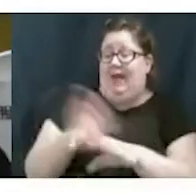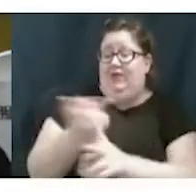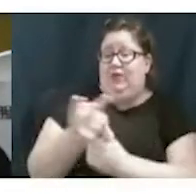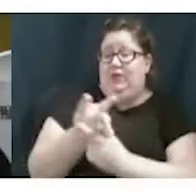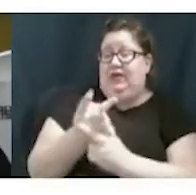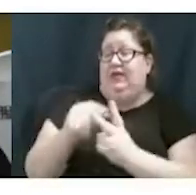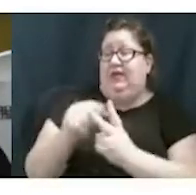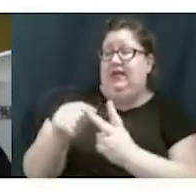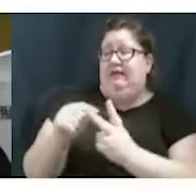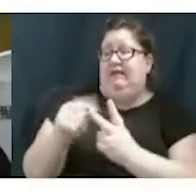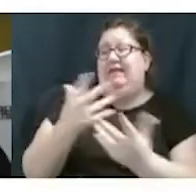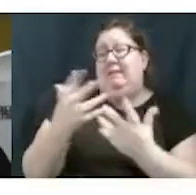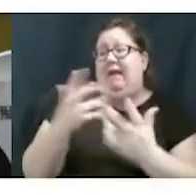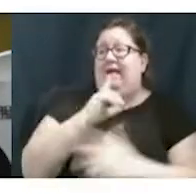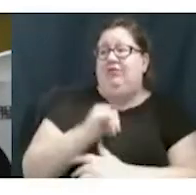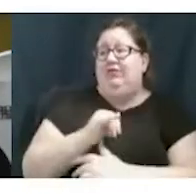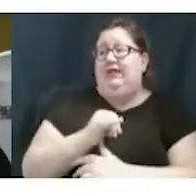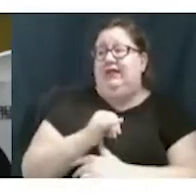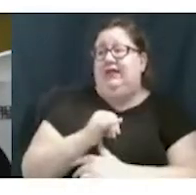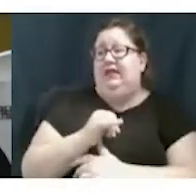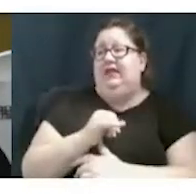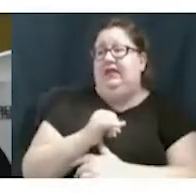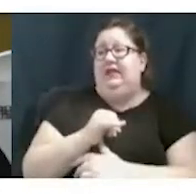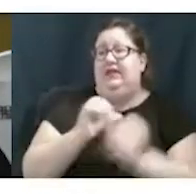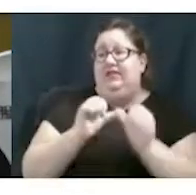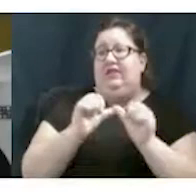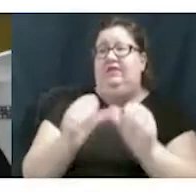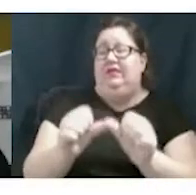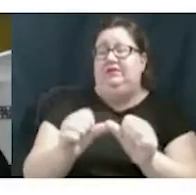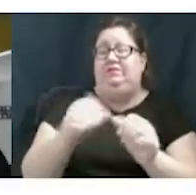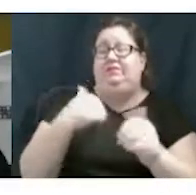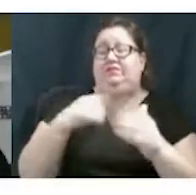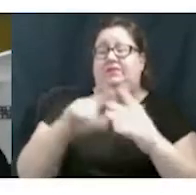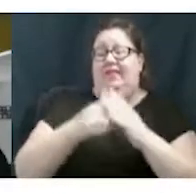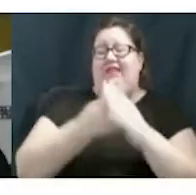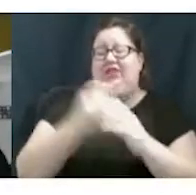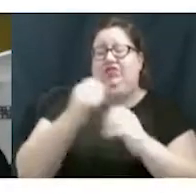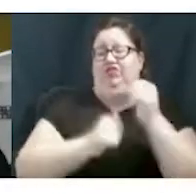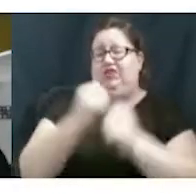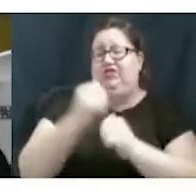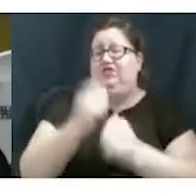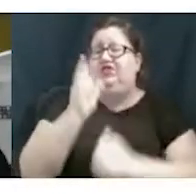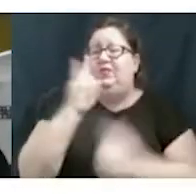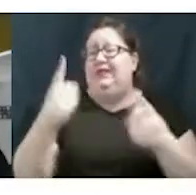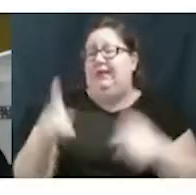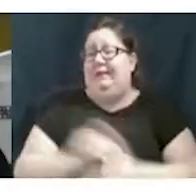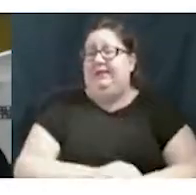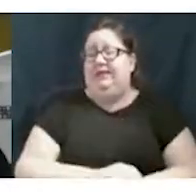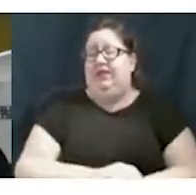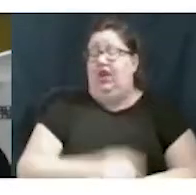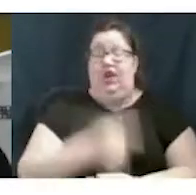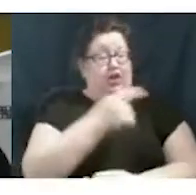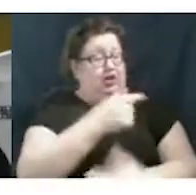might actually go a long way towards having an initial structure. So we'll see what happens. Are you